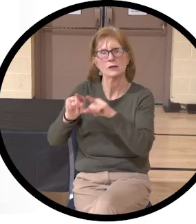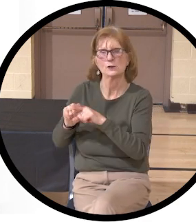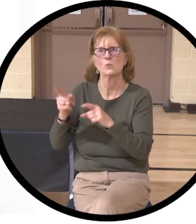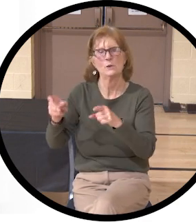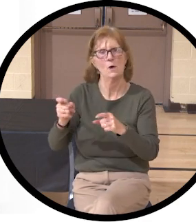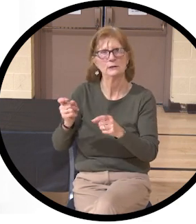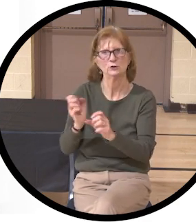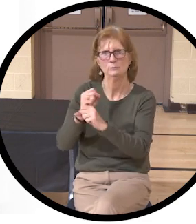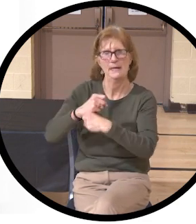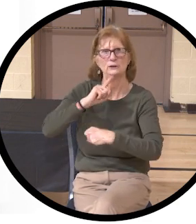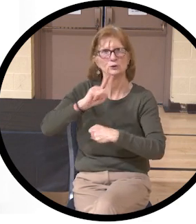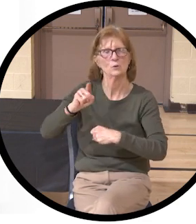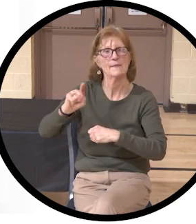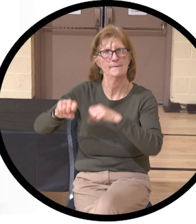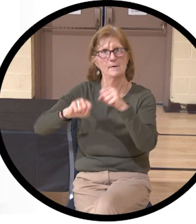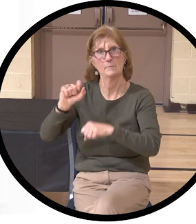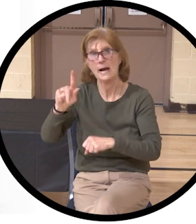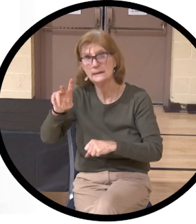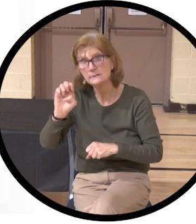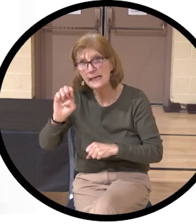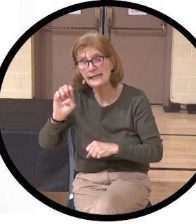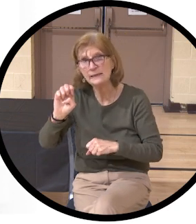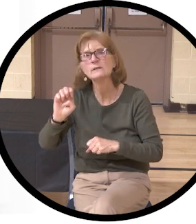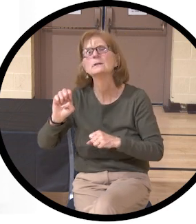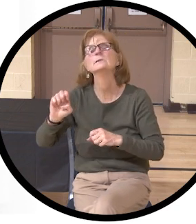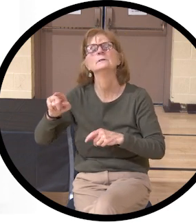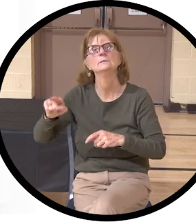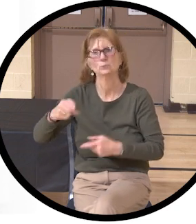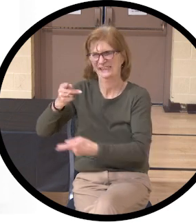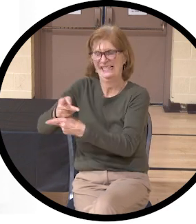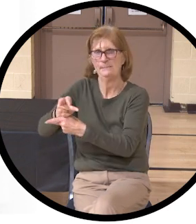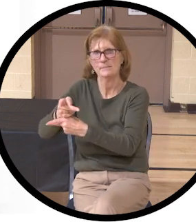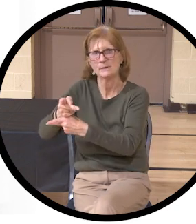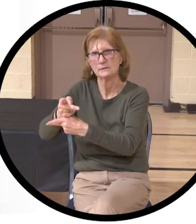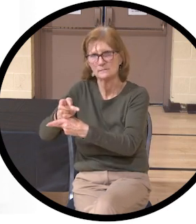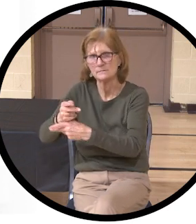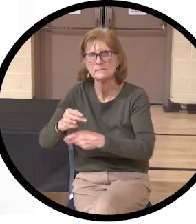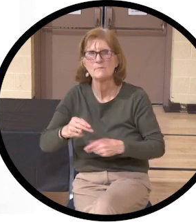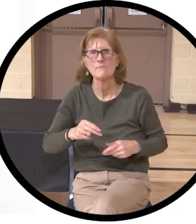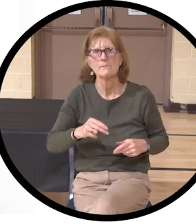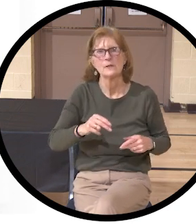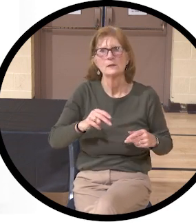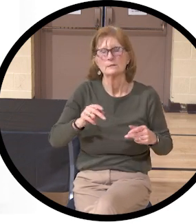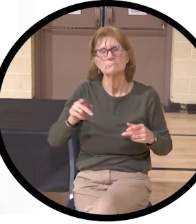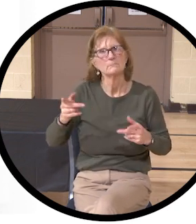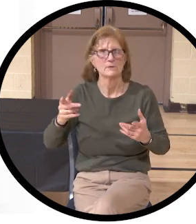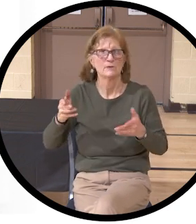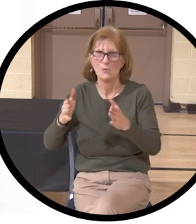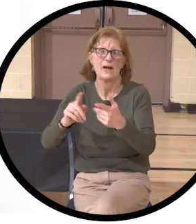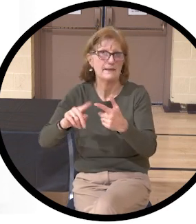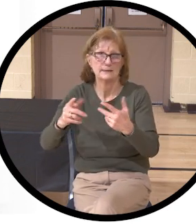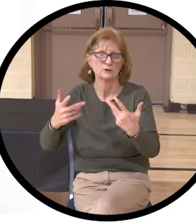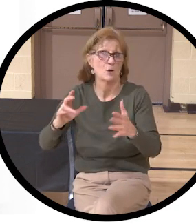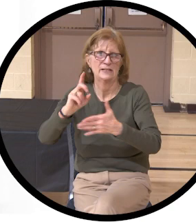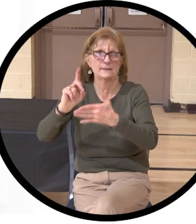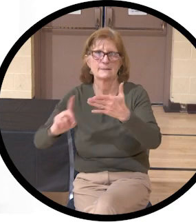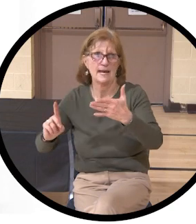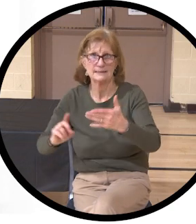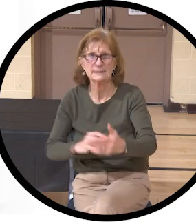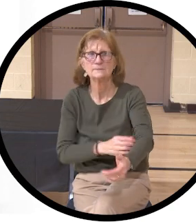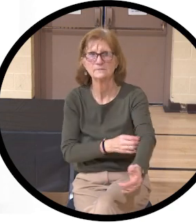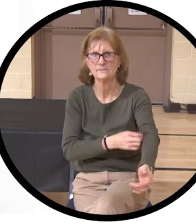approach, and but maintaining the current configuration